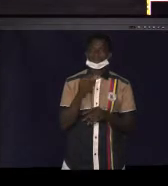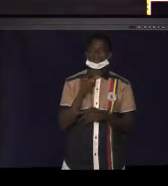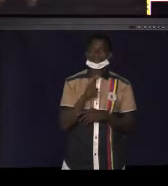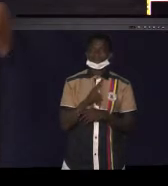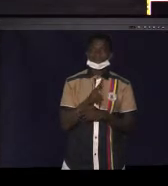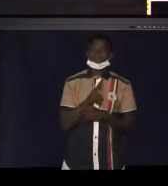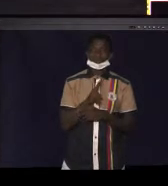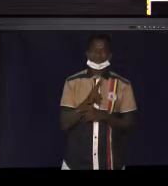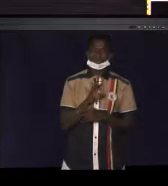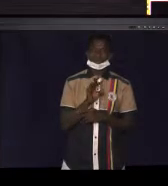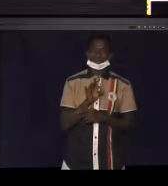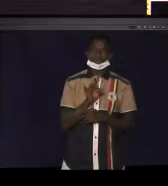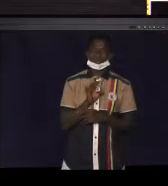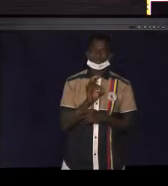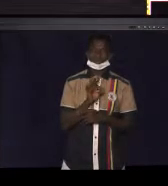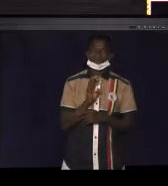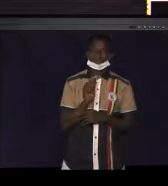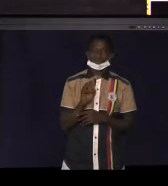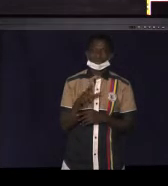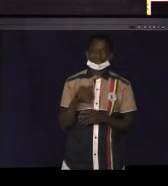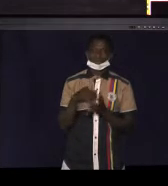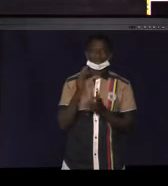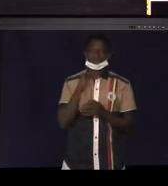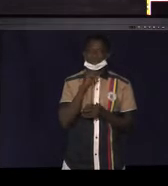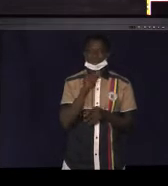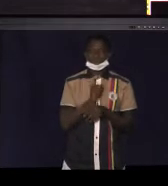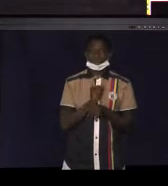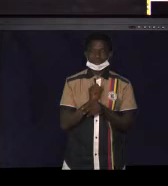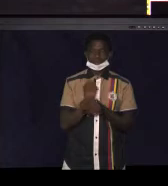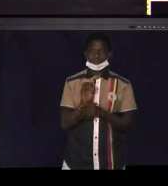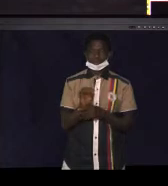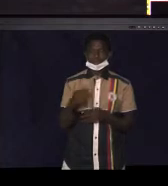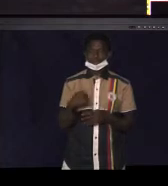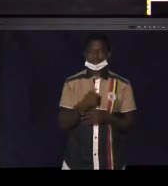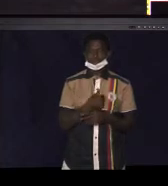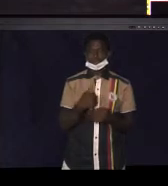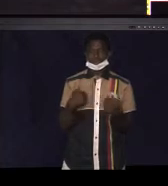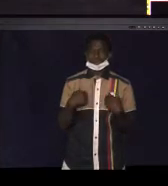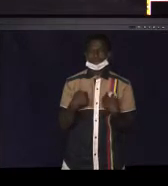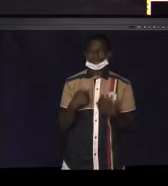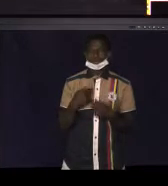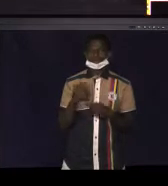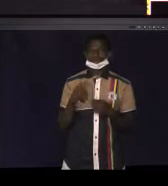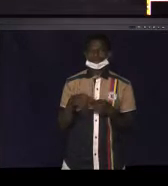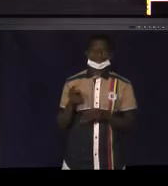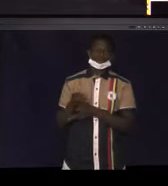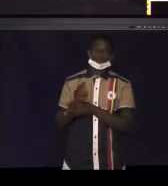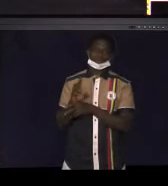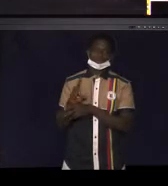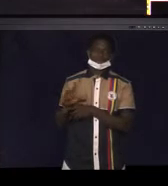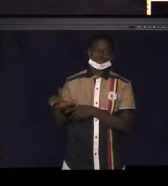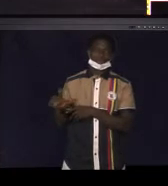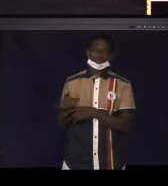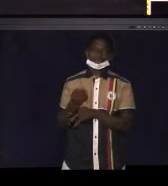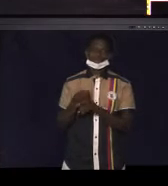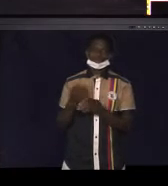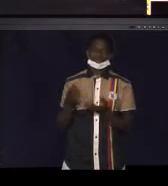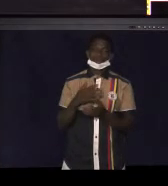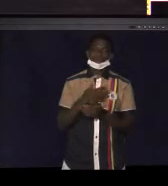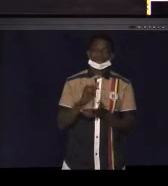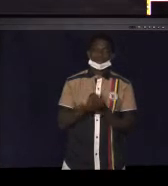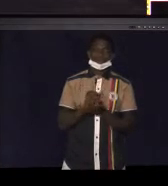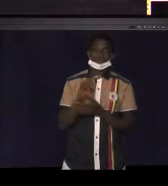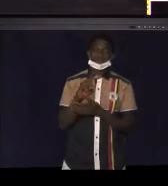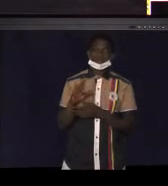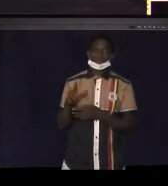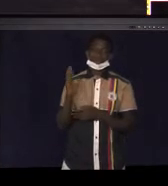milliliters from 289 milliliters. It's not going to work out. So we are going to have to borrow 1 liter from here.